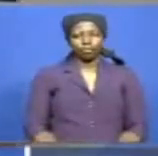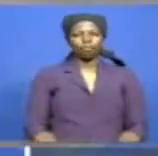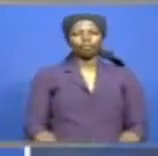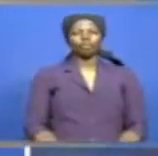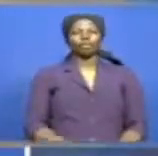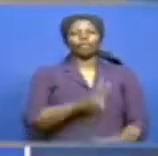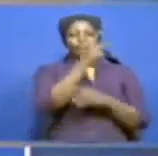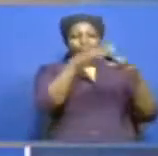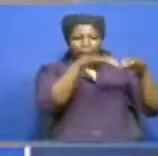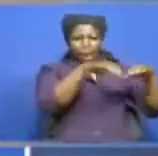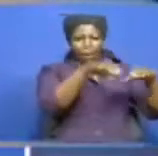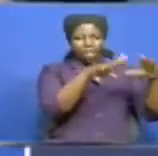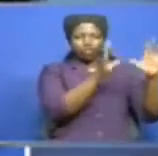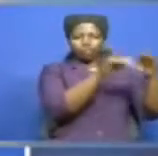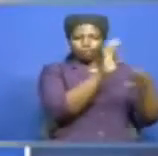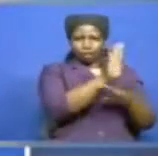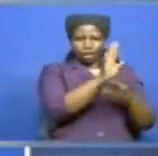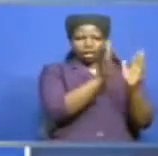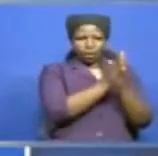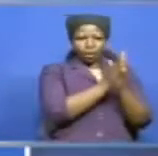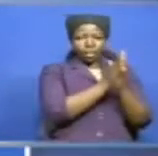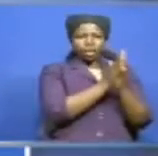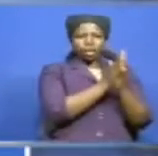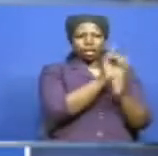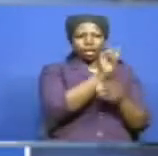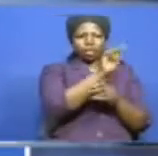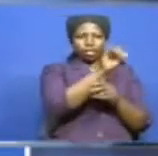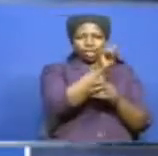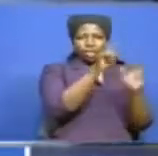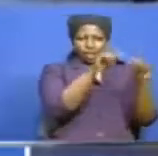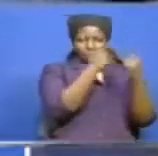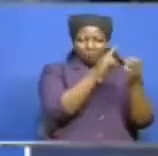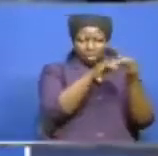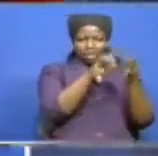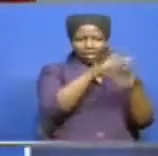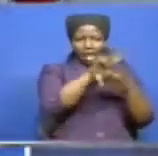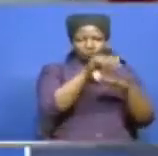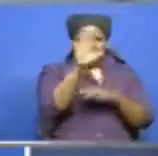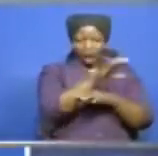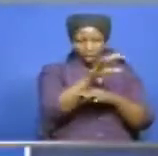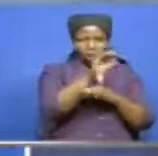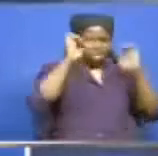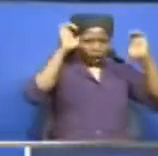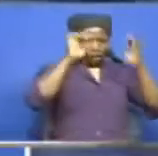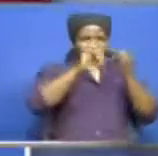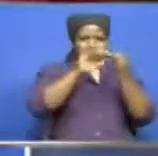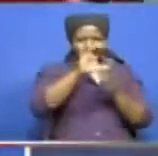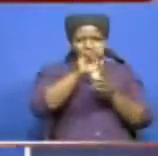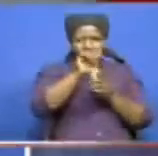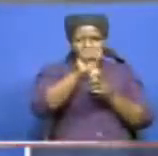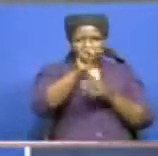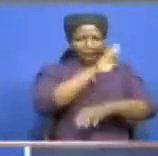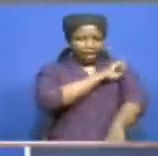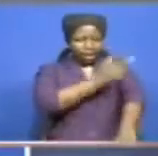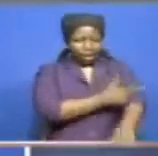Compatriots Kenya Pipeline are drawn in Pool B alongside Carthage of Tunisia, National Alcohol of Ethiopia, Customs of Nigeria,